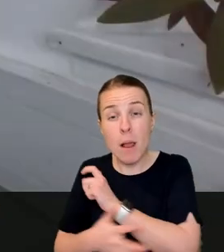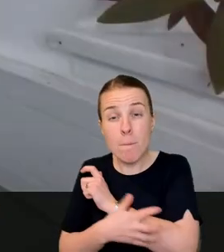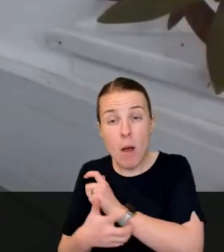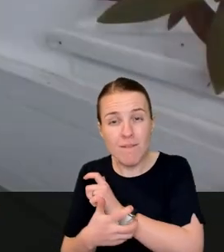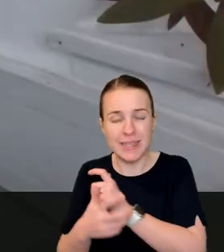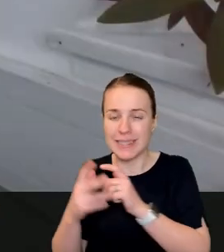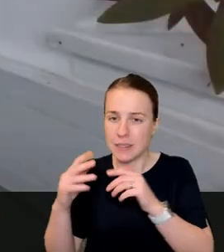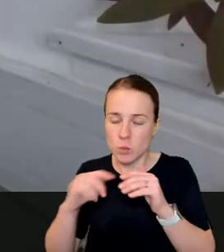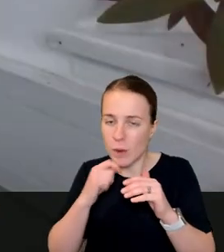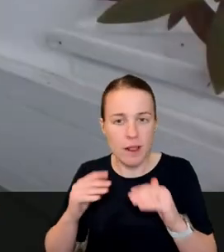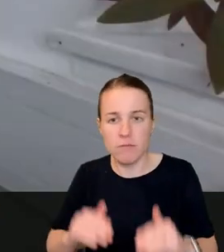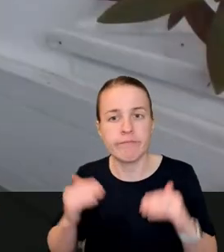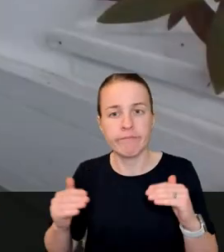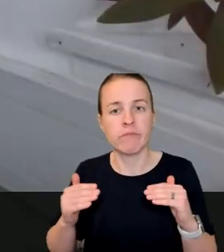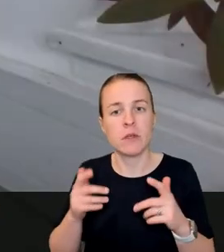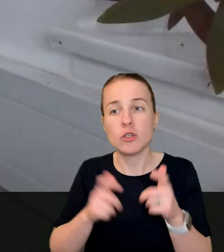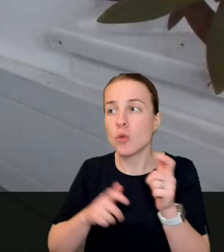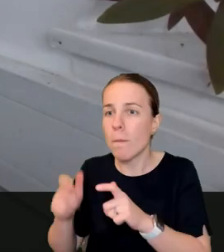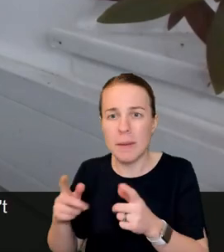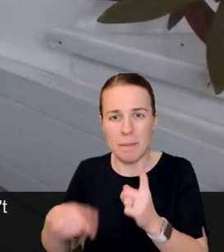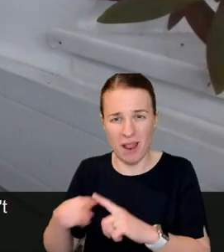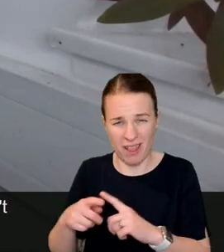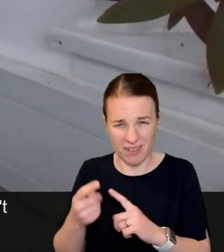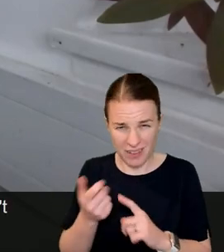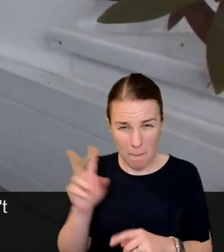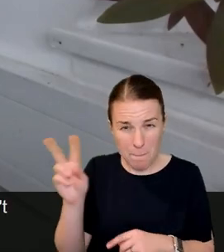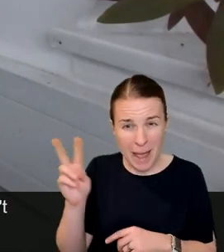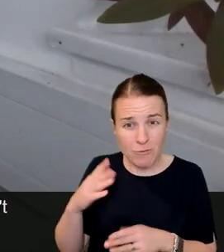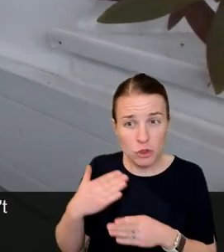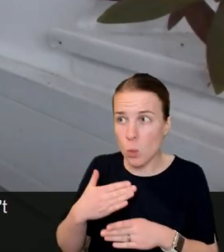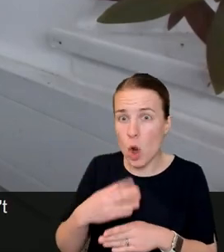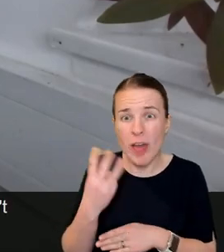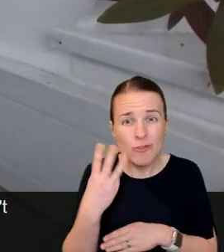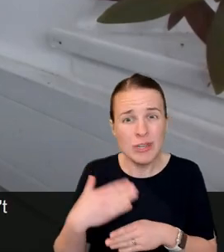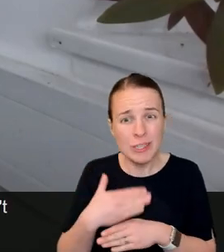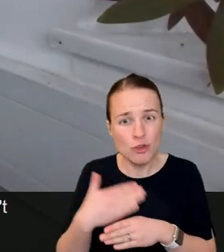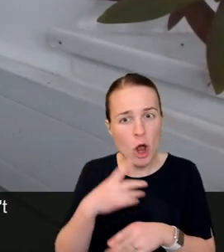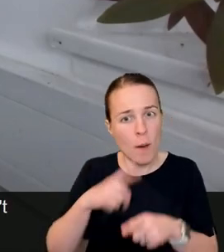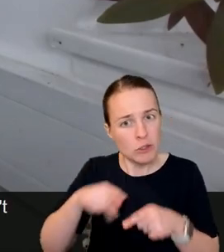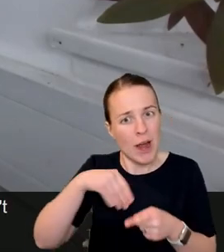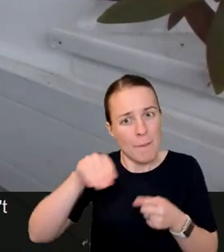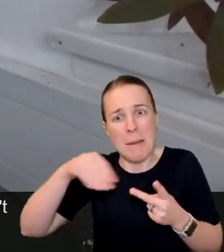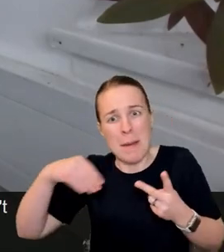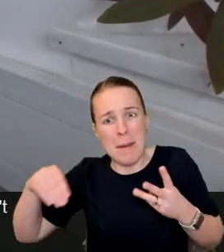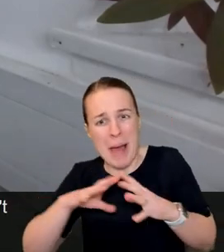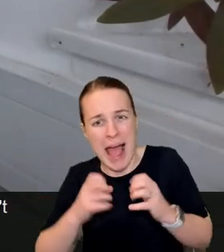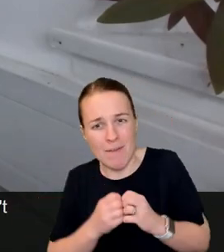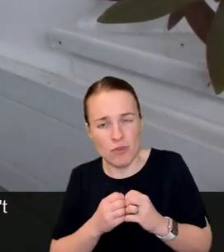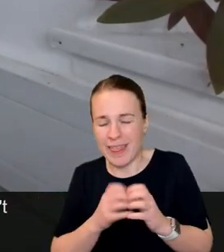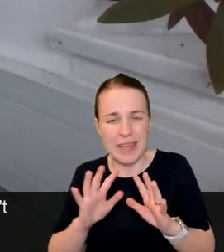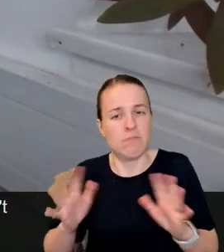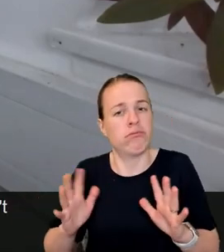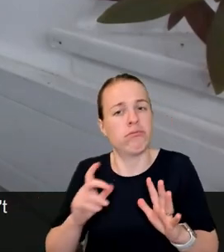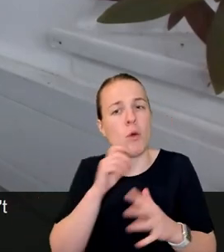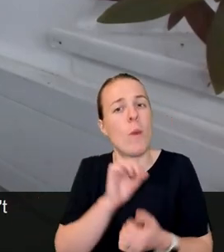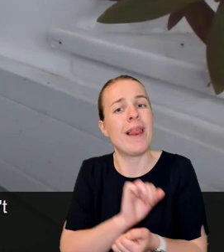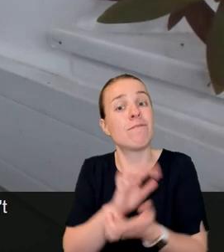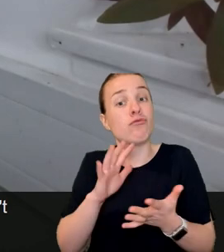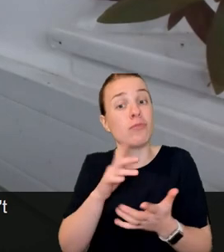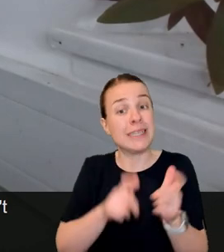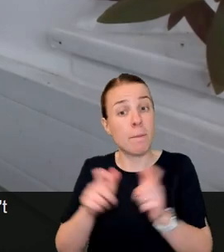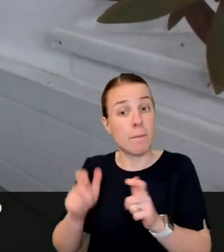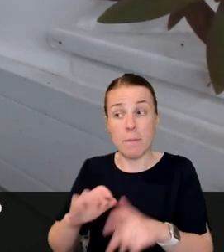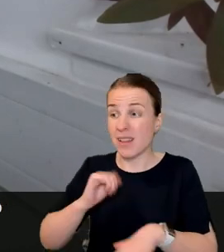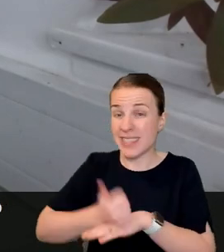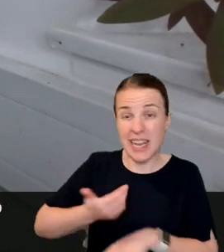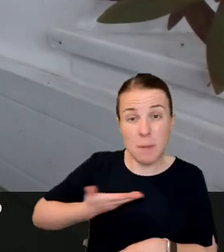work three jobs just to make ends meet. And it would give people freedom to do what they want to do, which might be to set up a business or it might be to have more